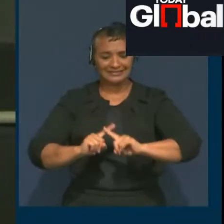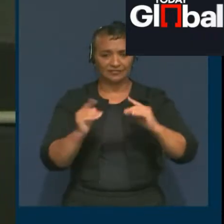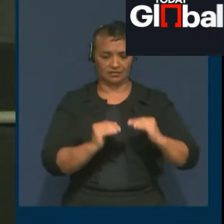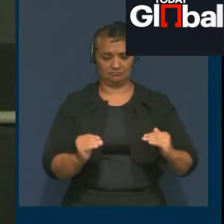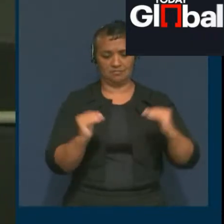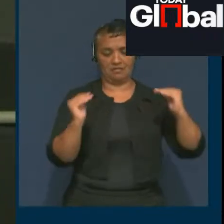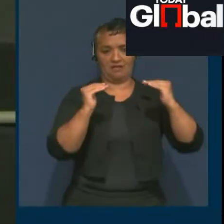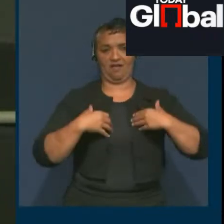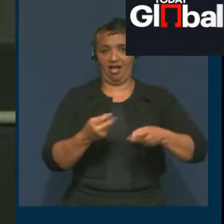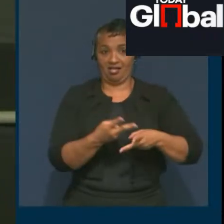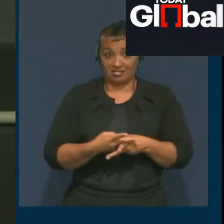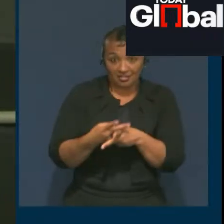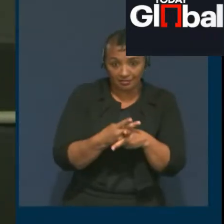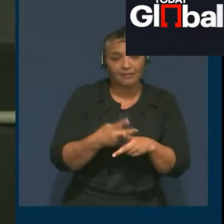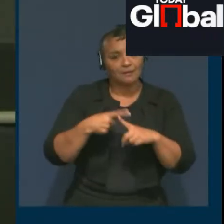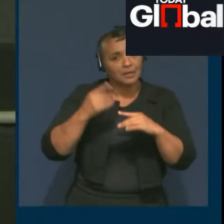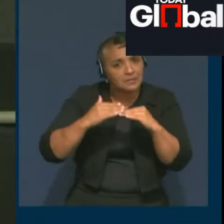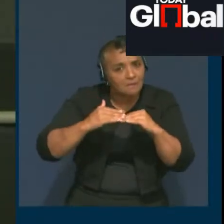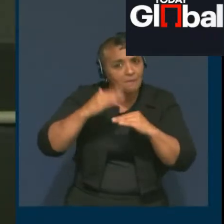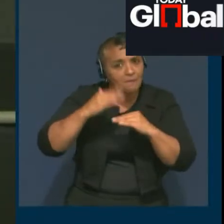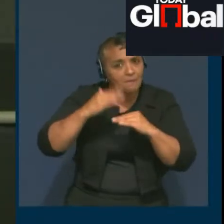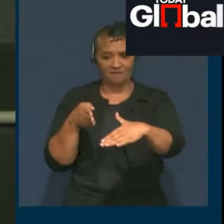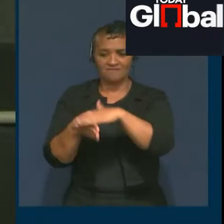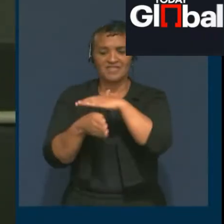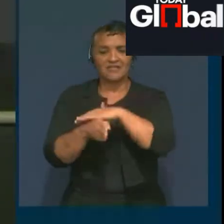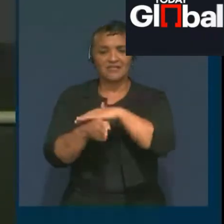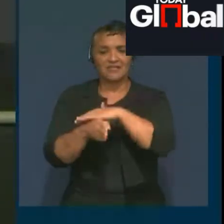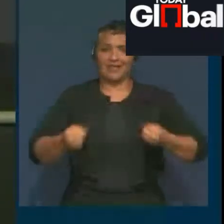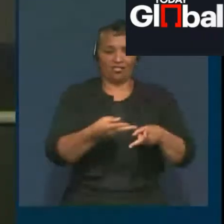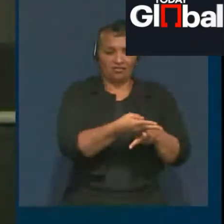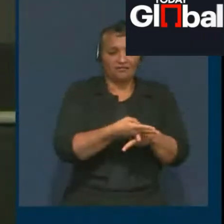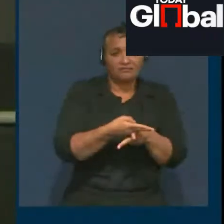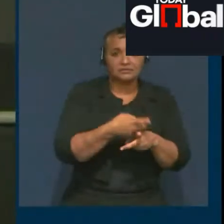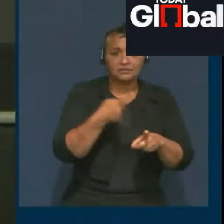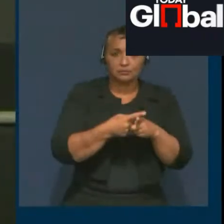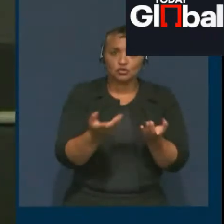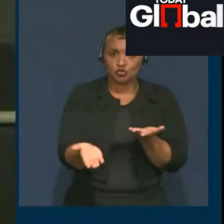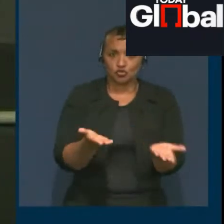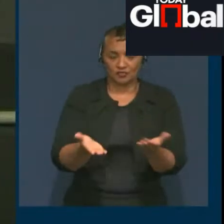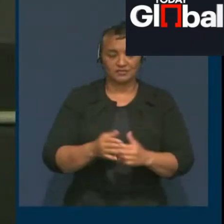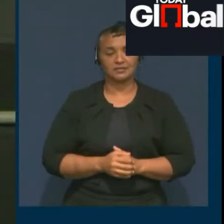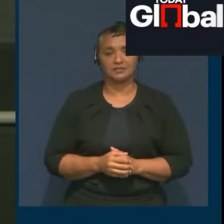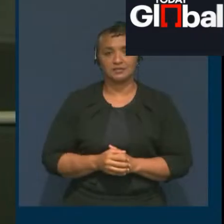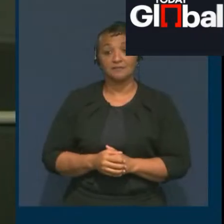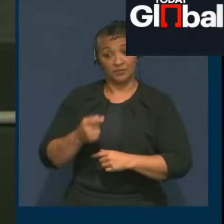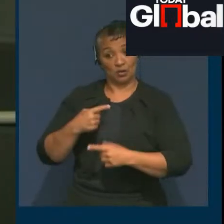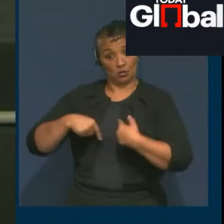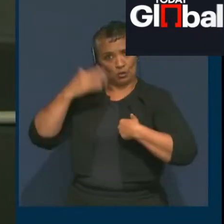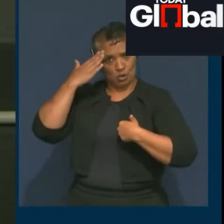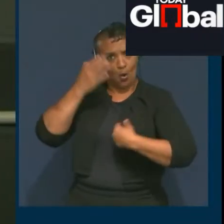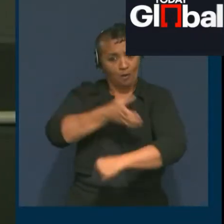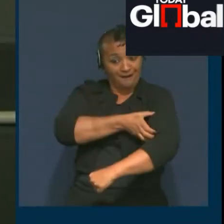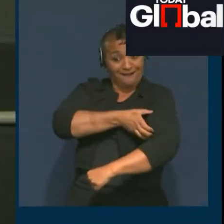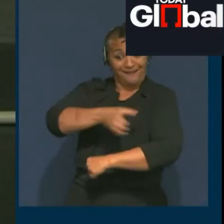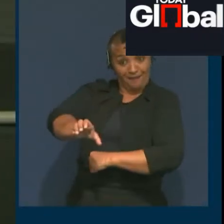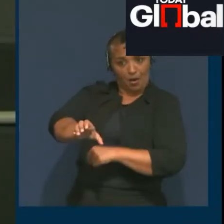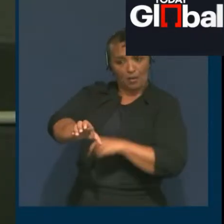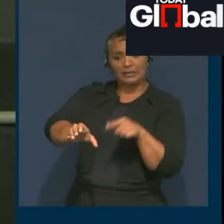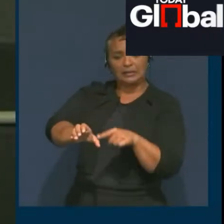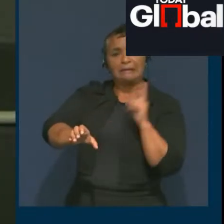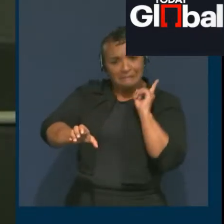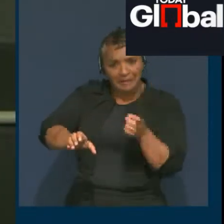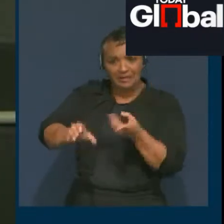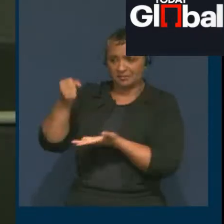enhance accessibility to health facilities, information, and services. Madam Chair, empowerment is incomplete without